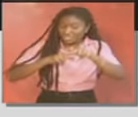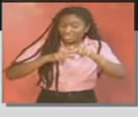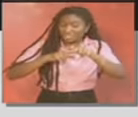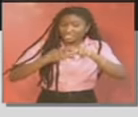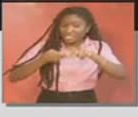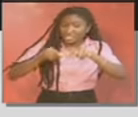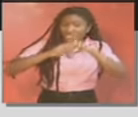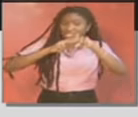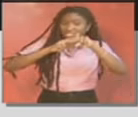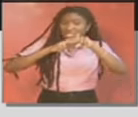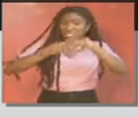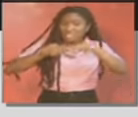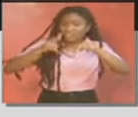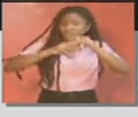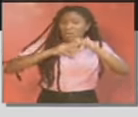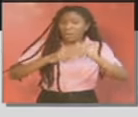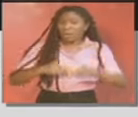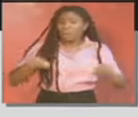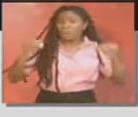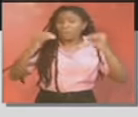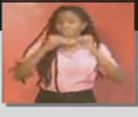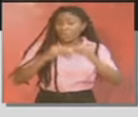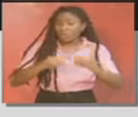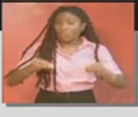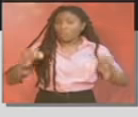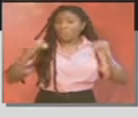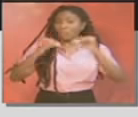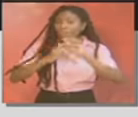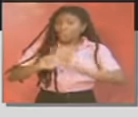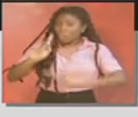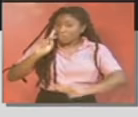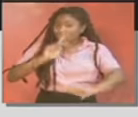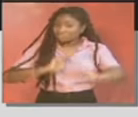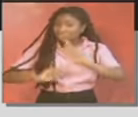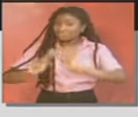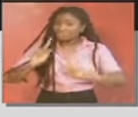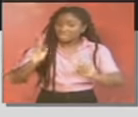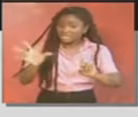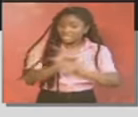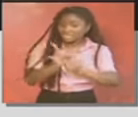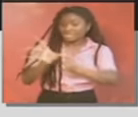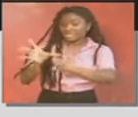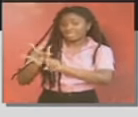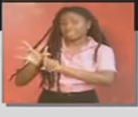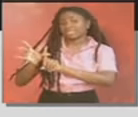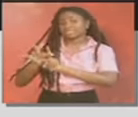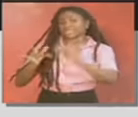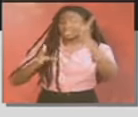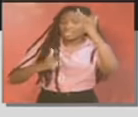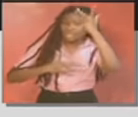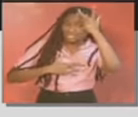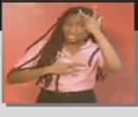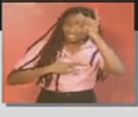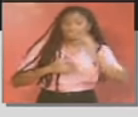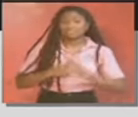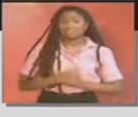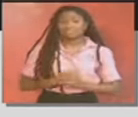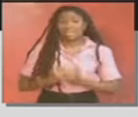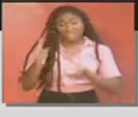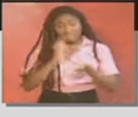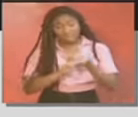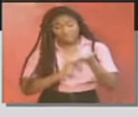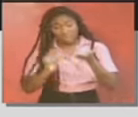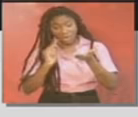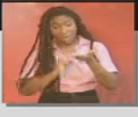in the number of cases that we are seeing on a daily basis, on a weekly basis. And that rolling 7-day average has gone from a